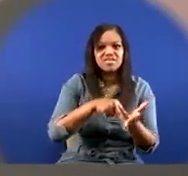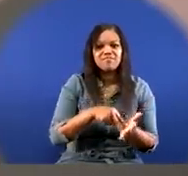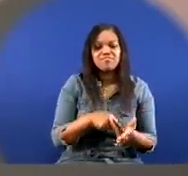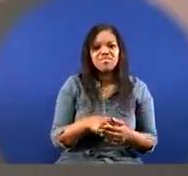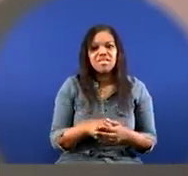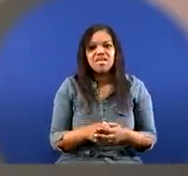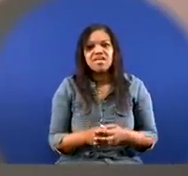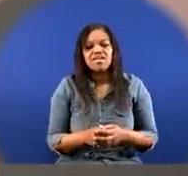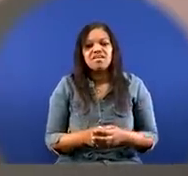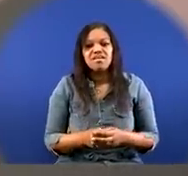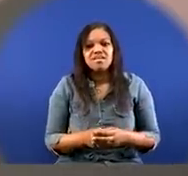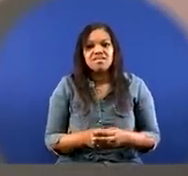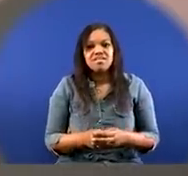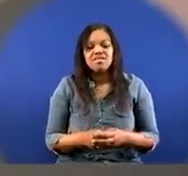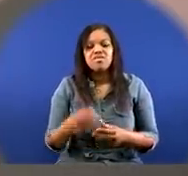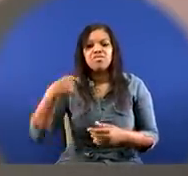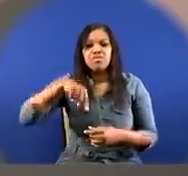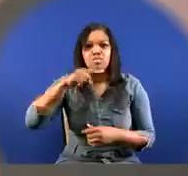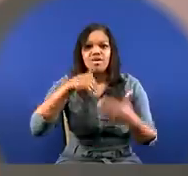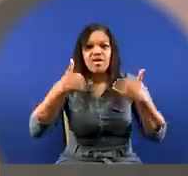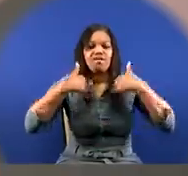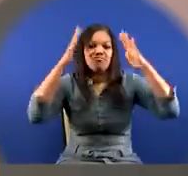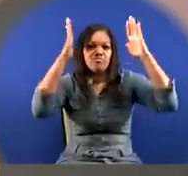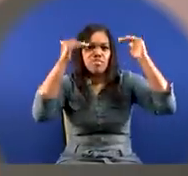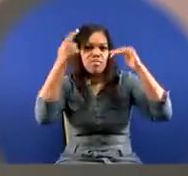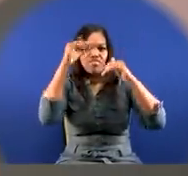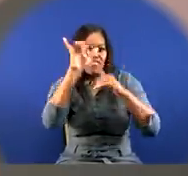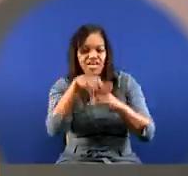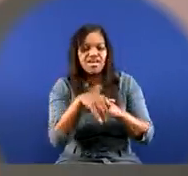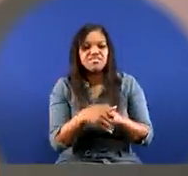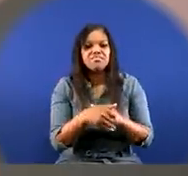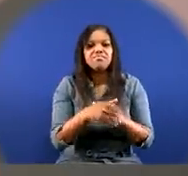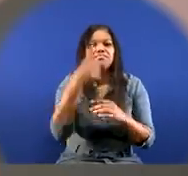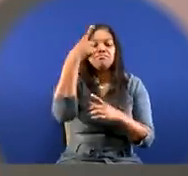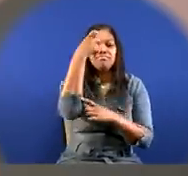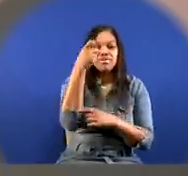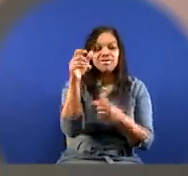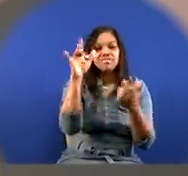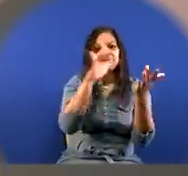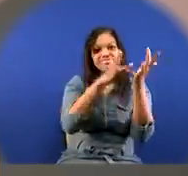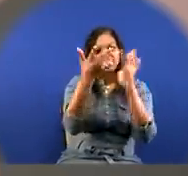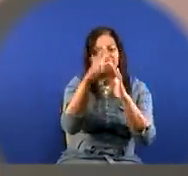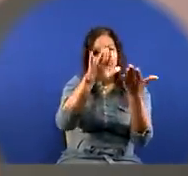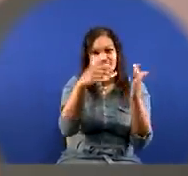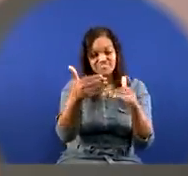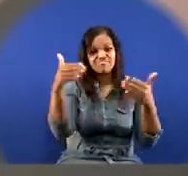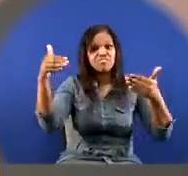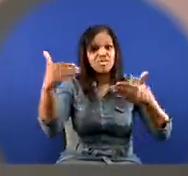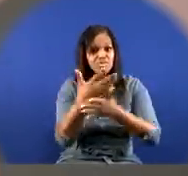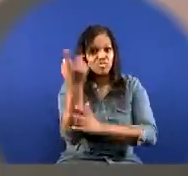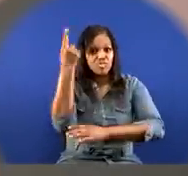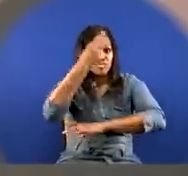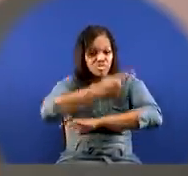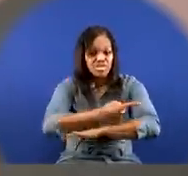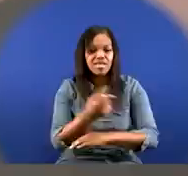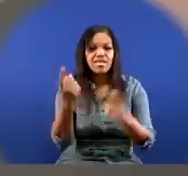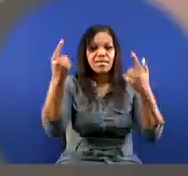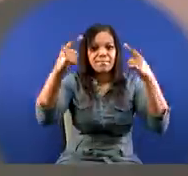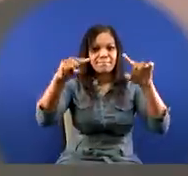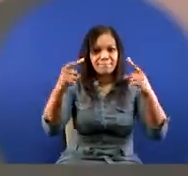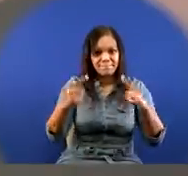look forward in hope. Through the death of Jesus, a new day has